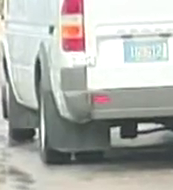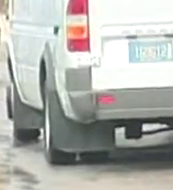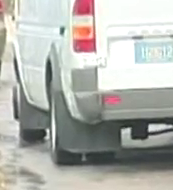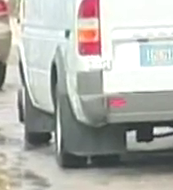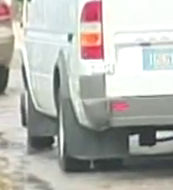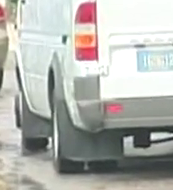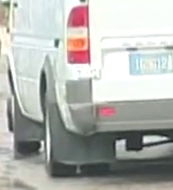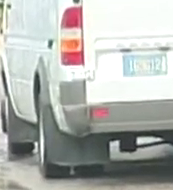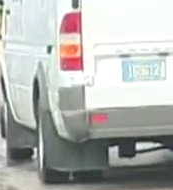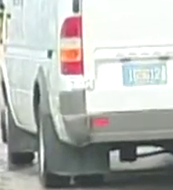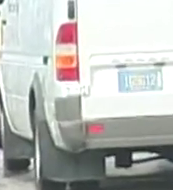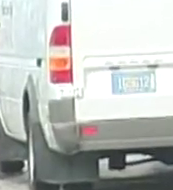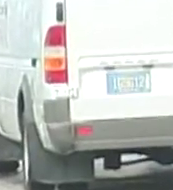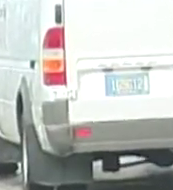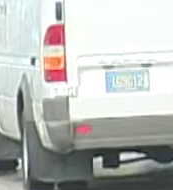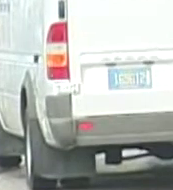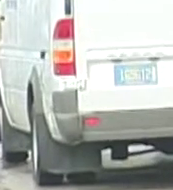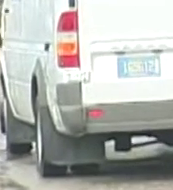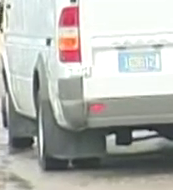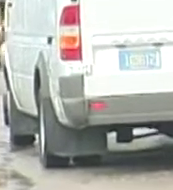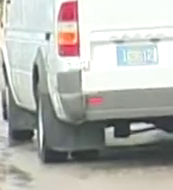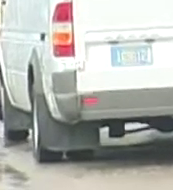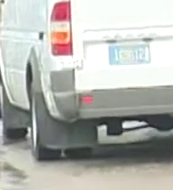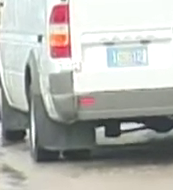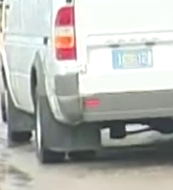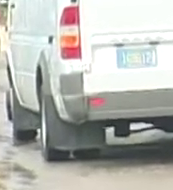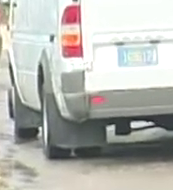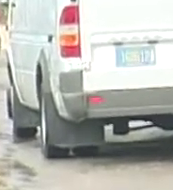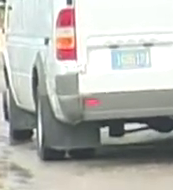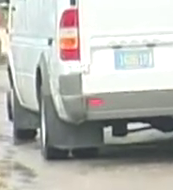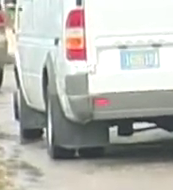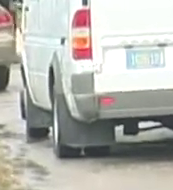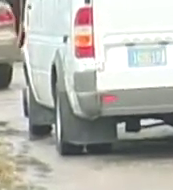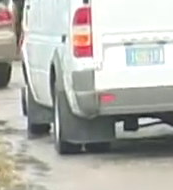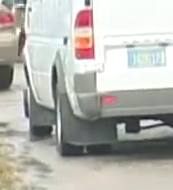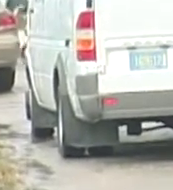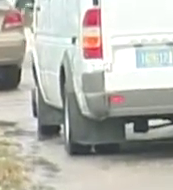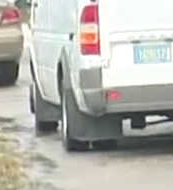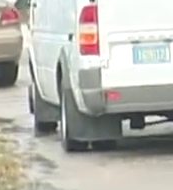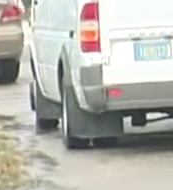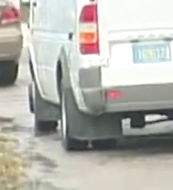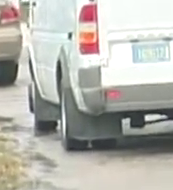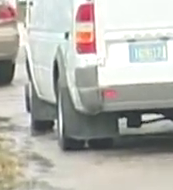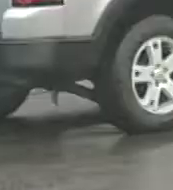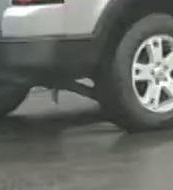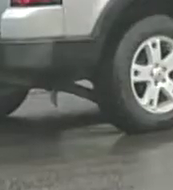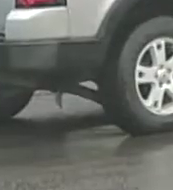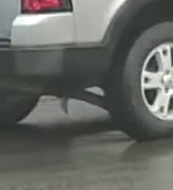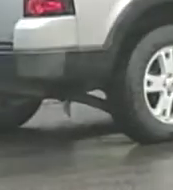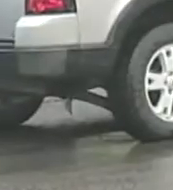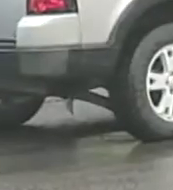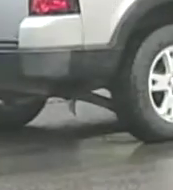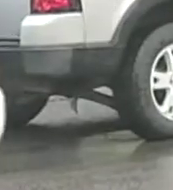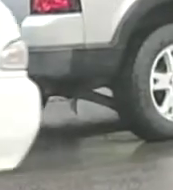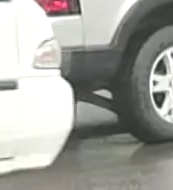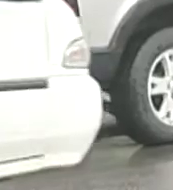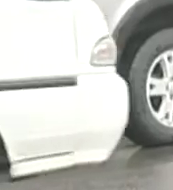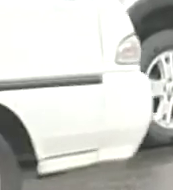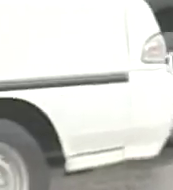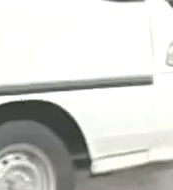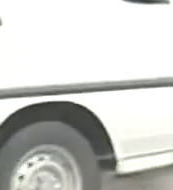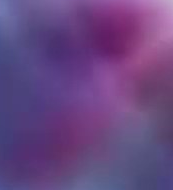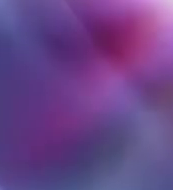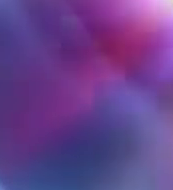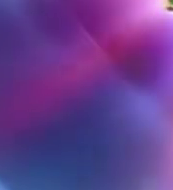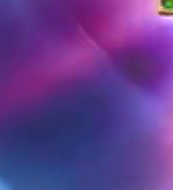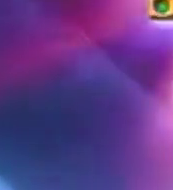begin to piece together the story of skeletal remains found in eastern New Providence last evening. All those stories and more straight ahead in the Bahamas